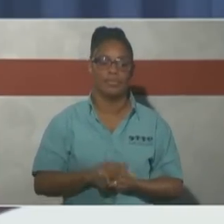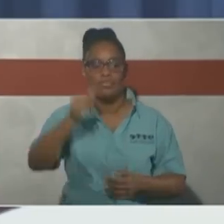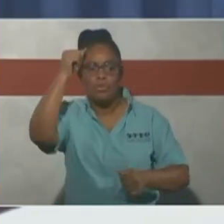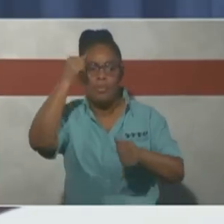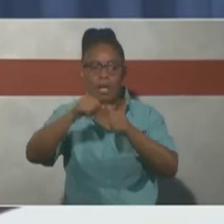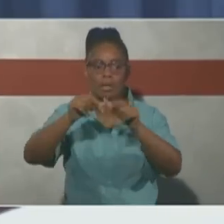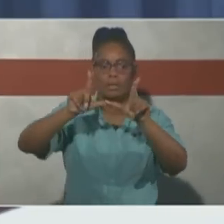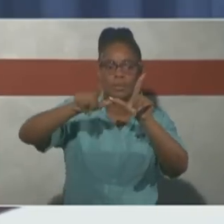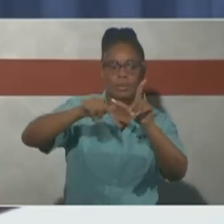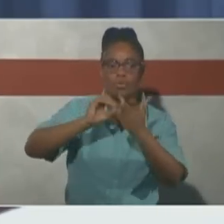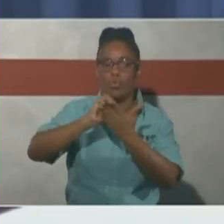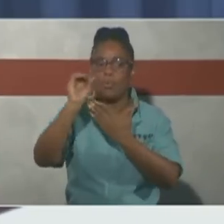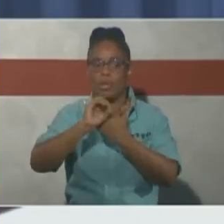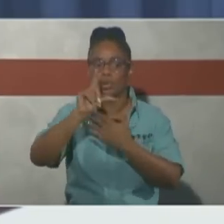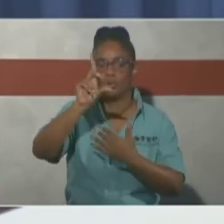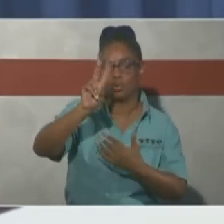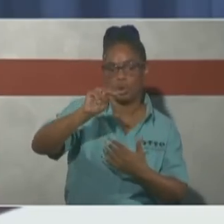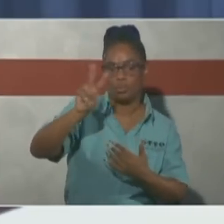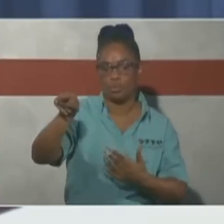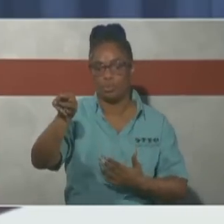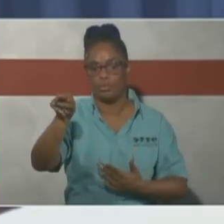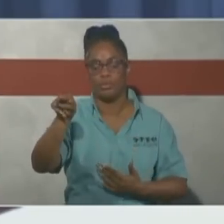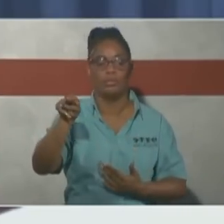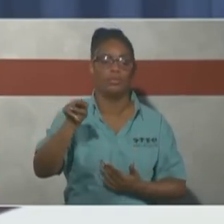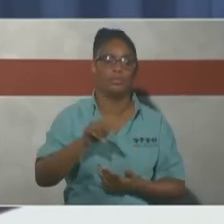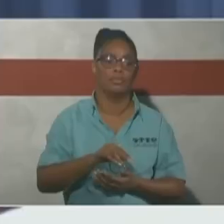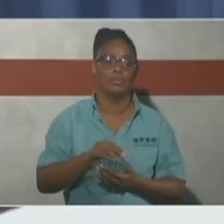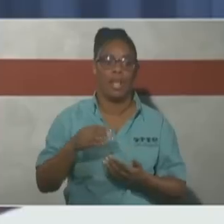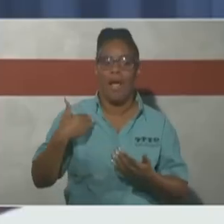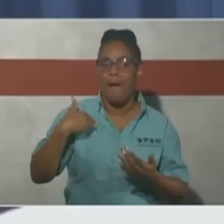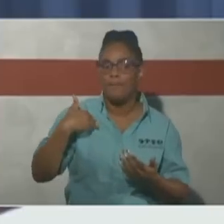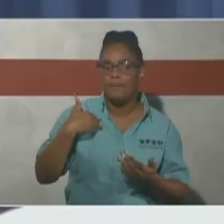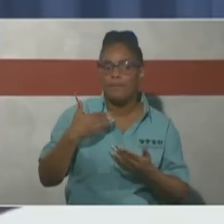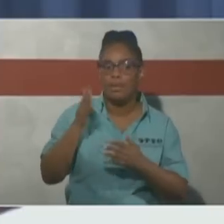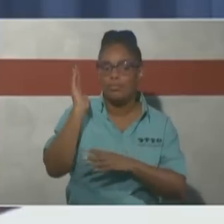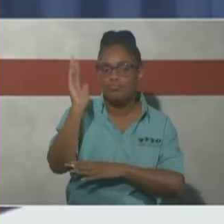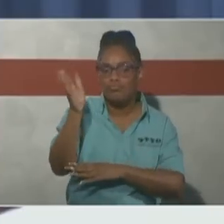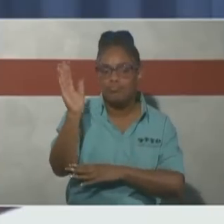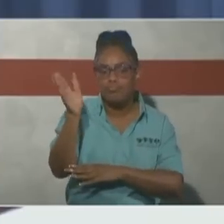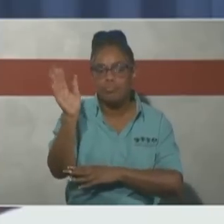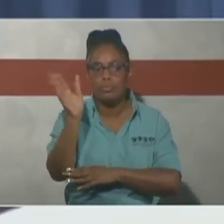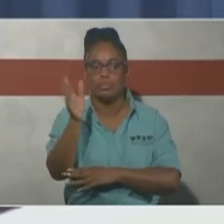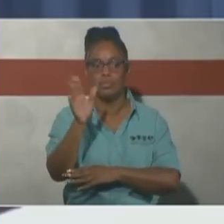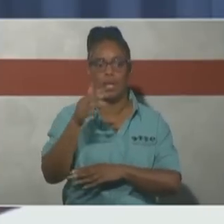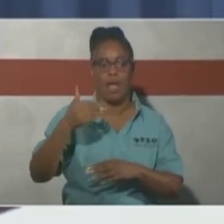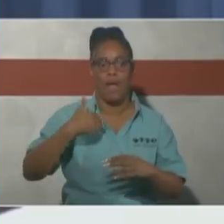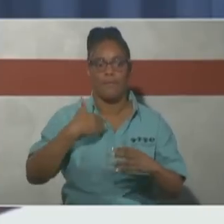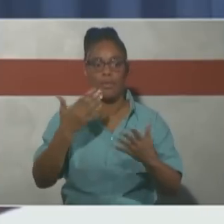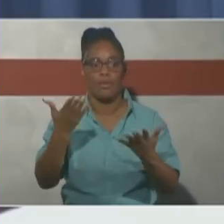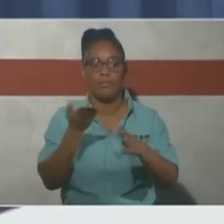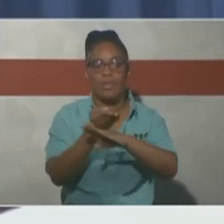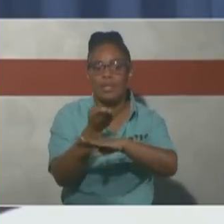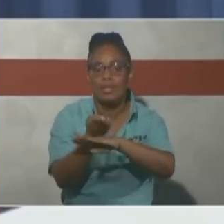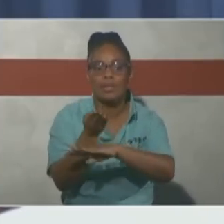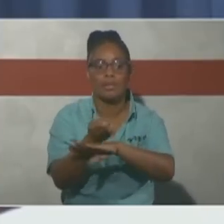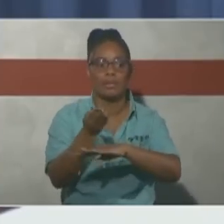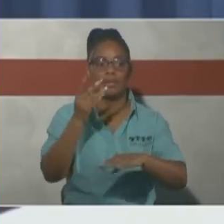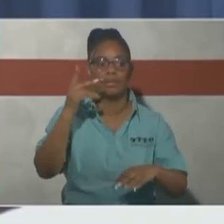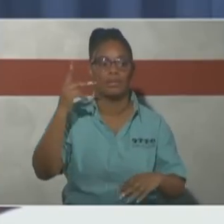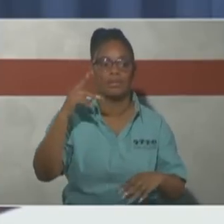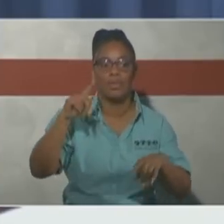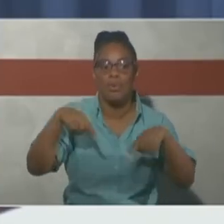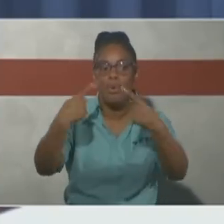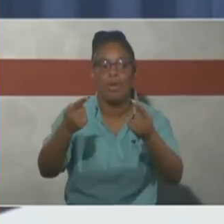people always say, I am waiting to be vaccinated. When we brought in the Pfizer